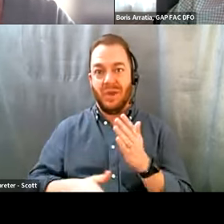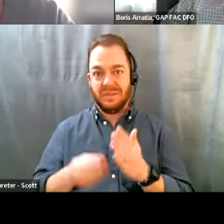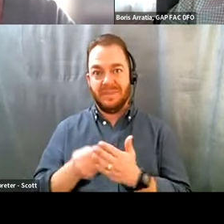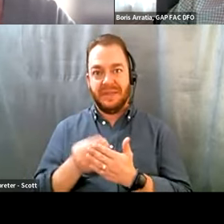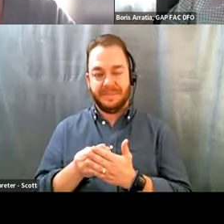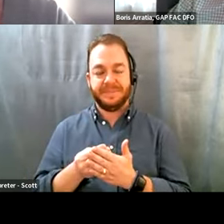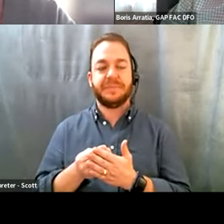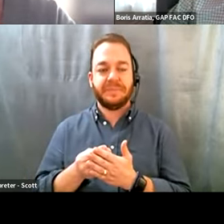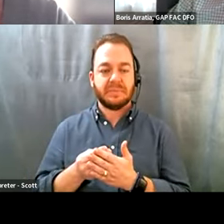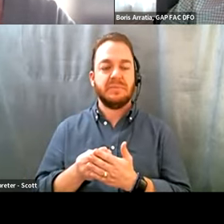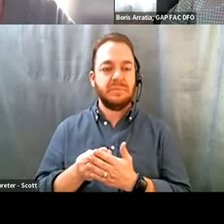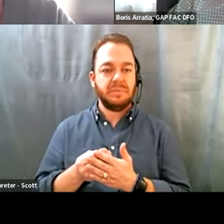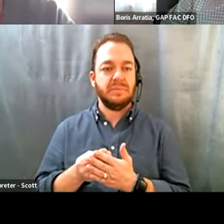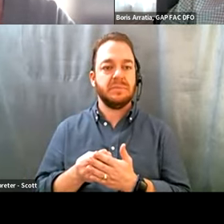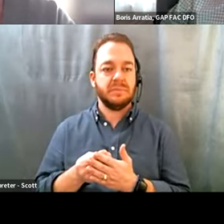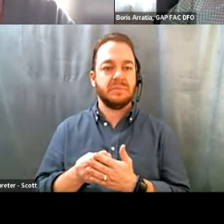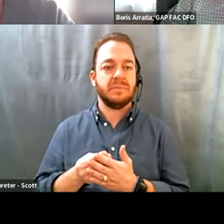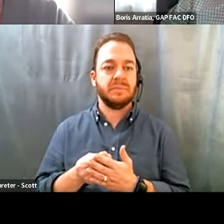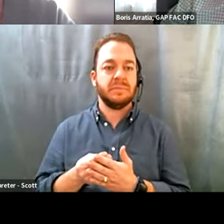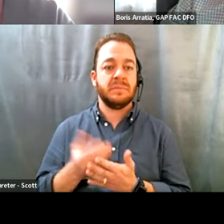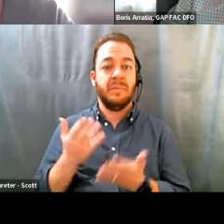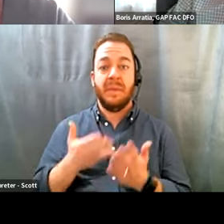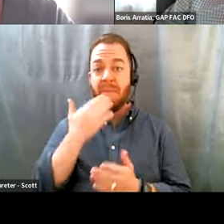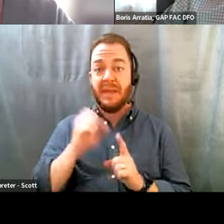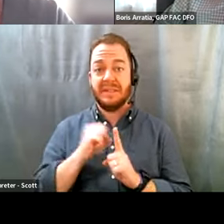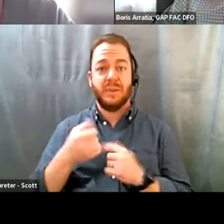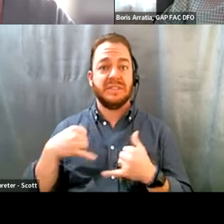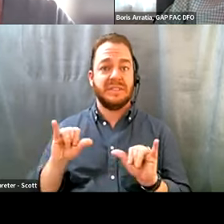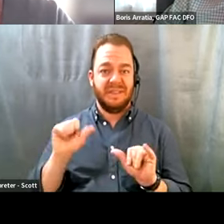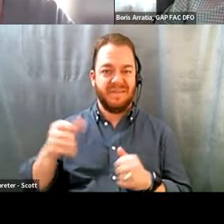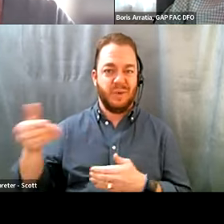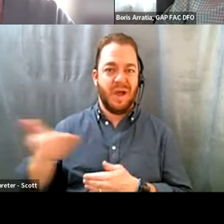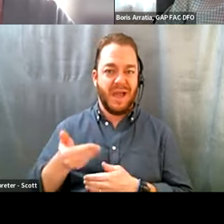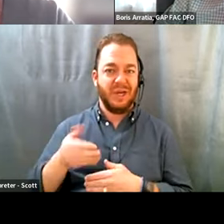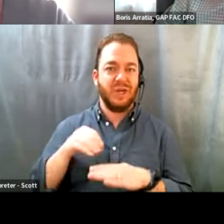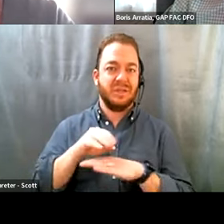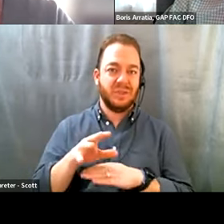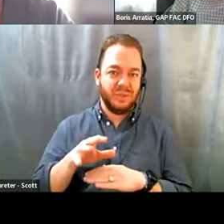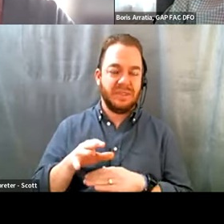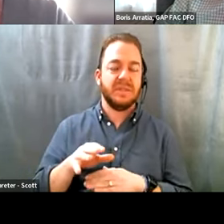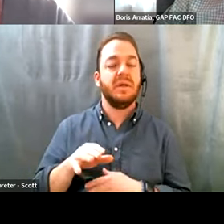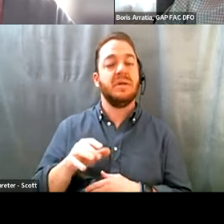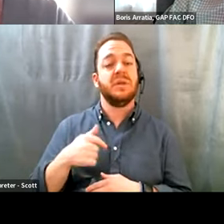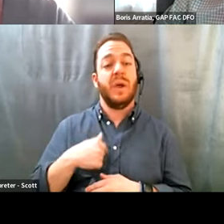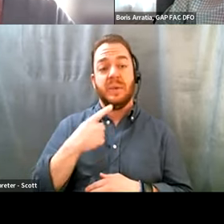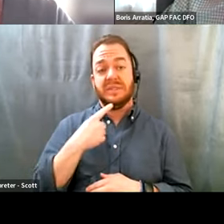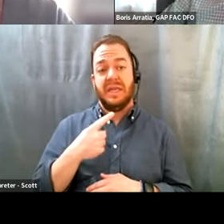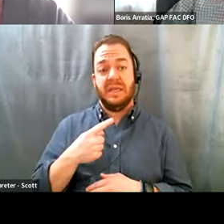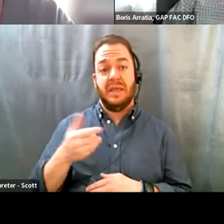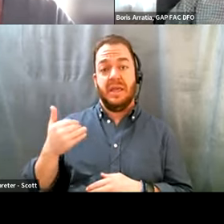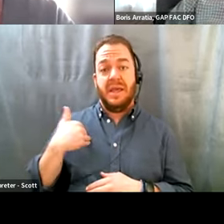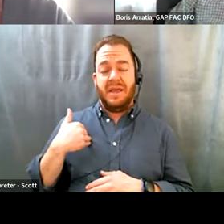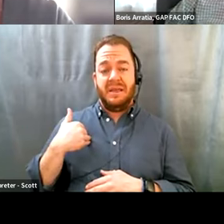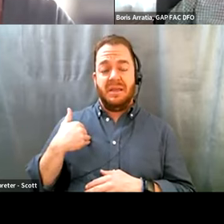money. And probably even in the best case, they're still going to have to hire some level of consultant. So I would say having